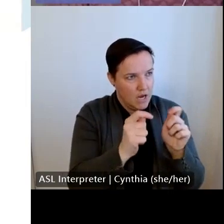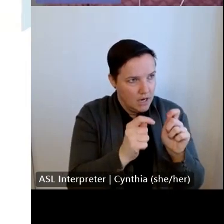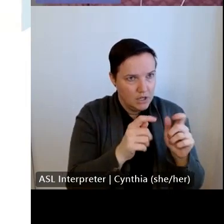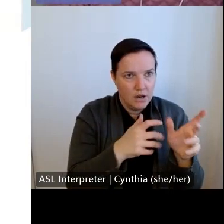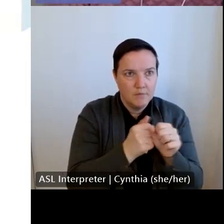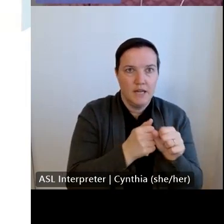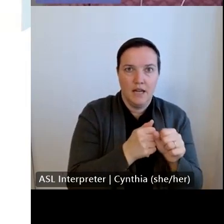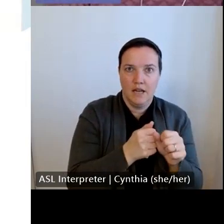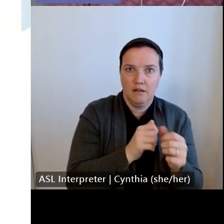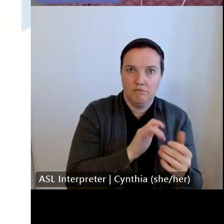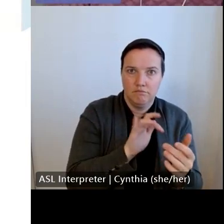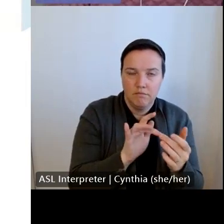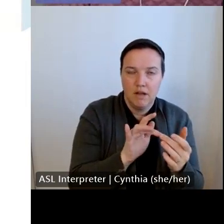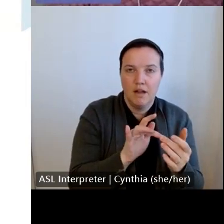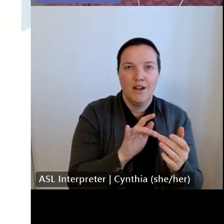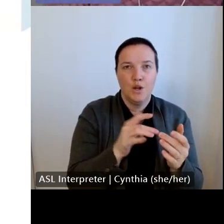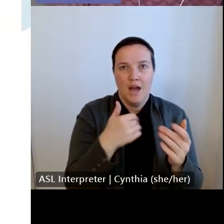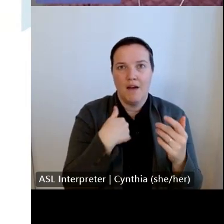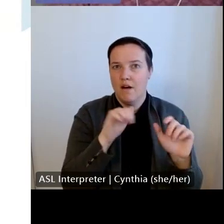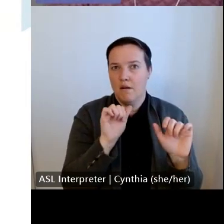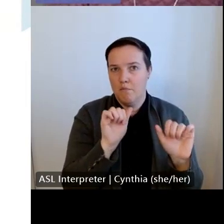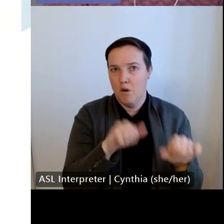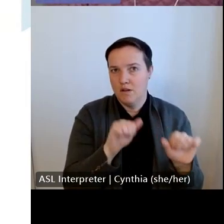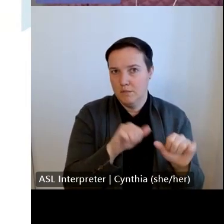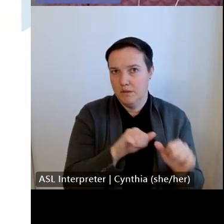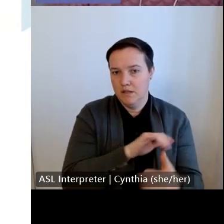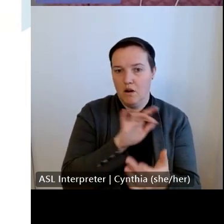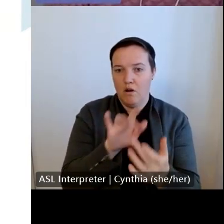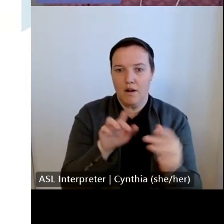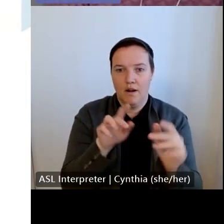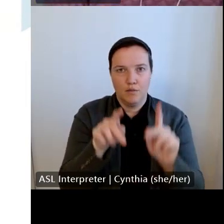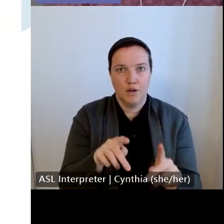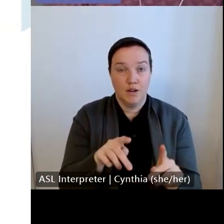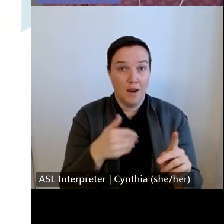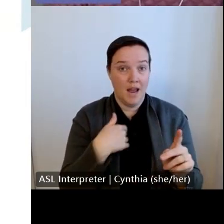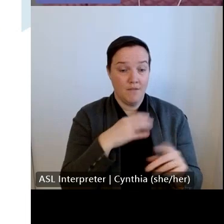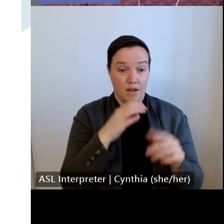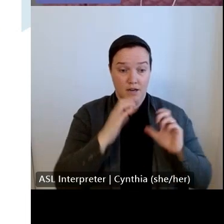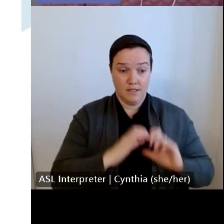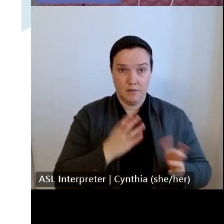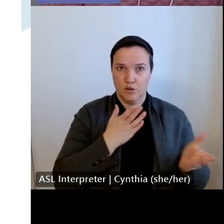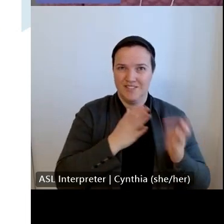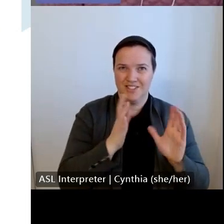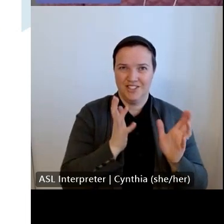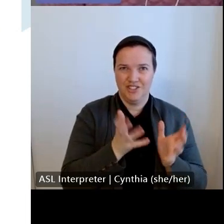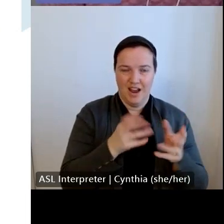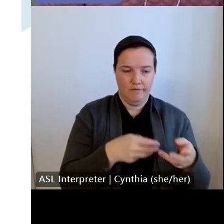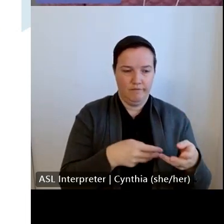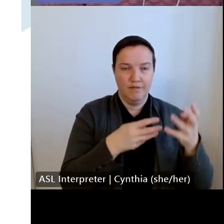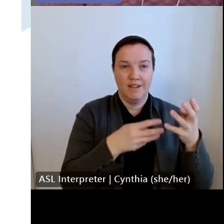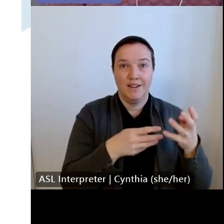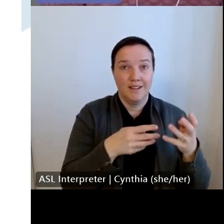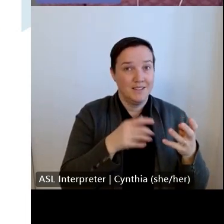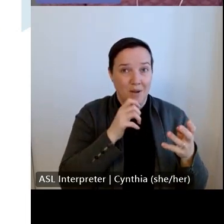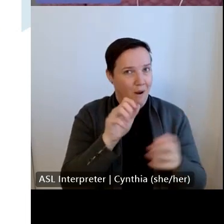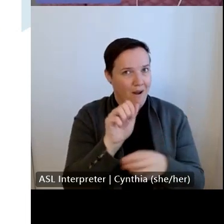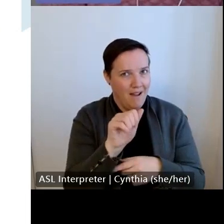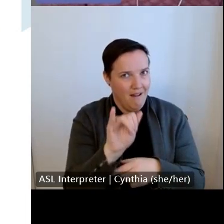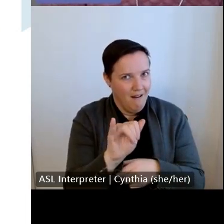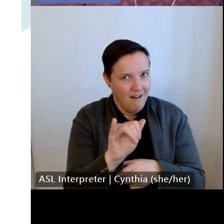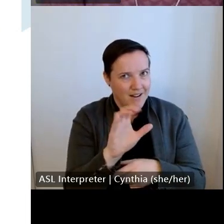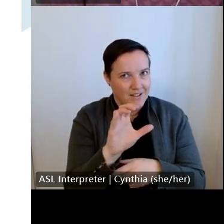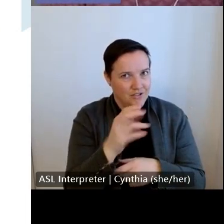And we also have built in a customer service chat feature that you'll be happy to know is not an AI